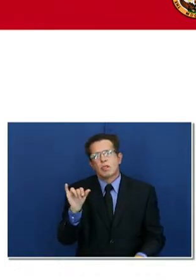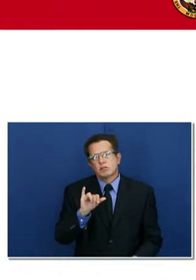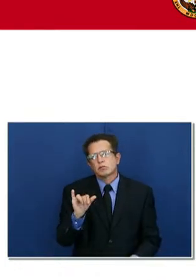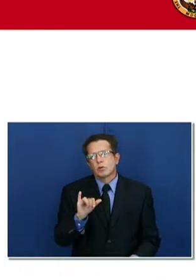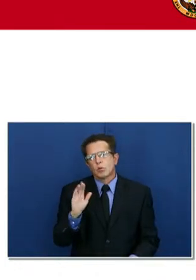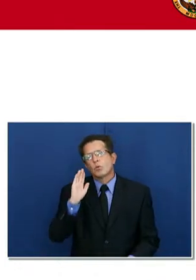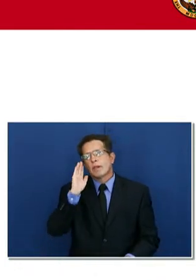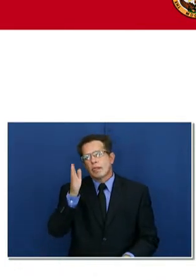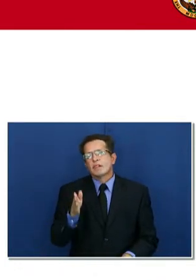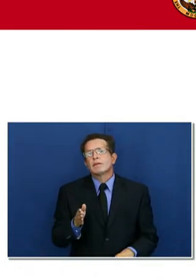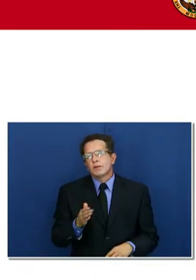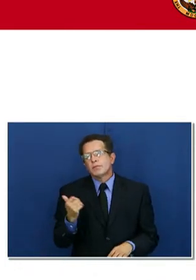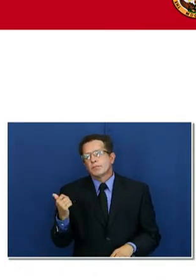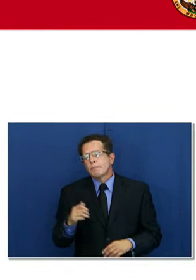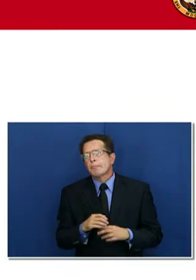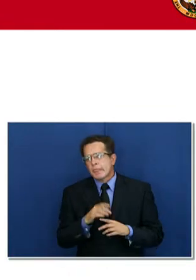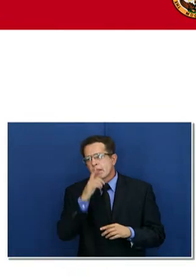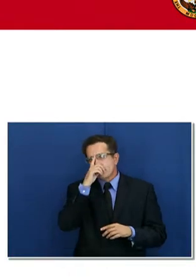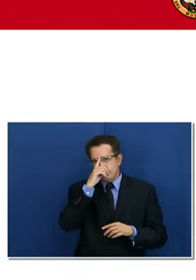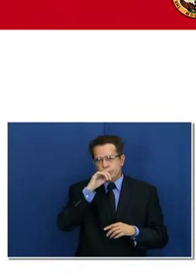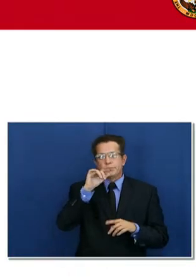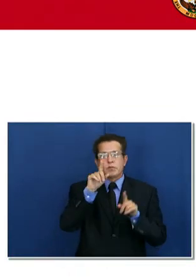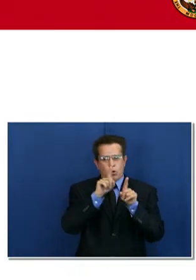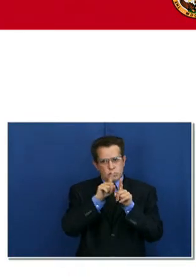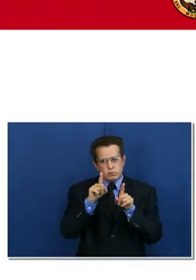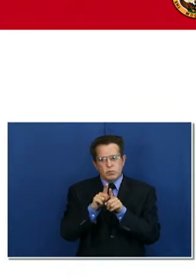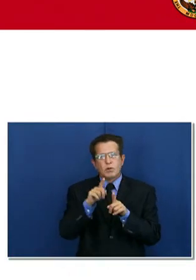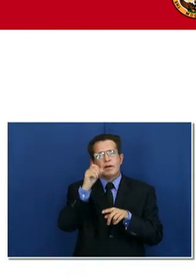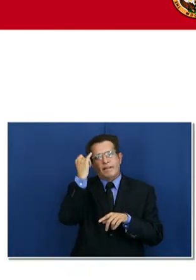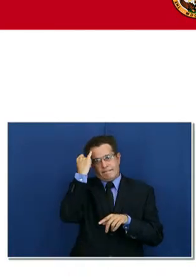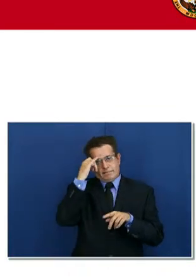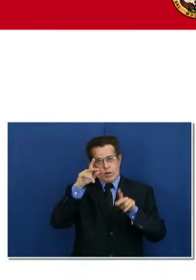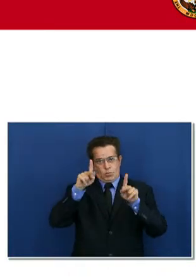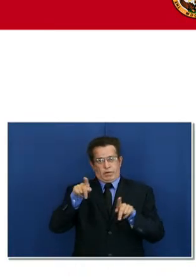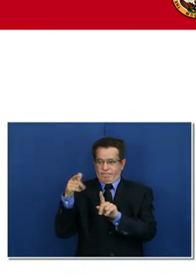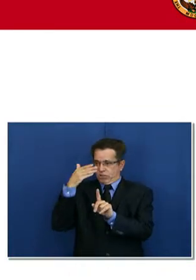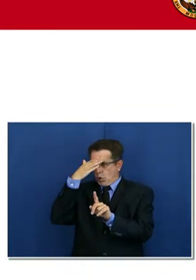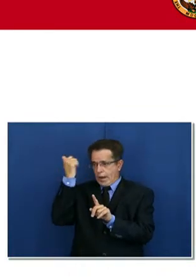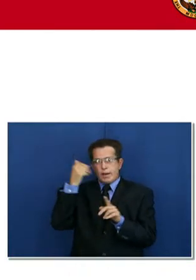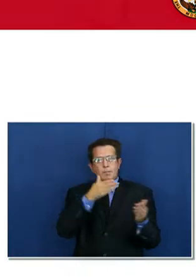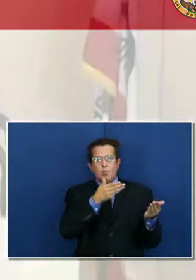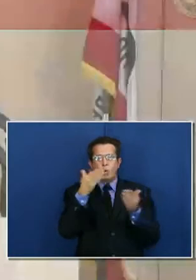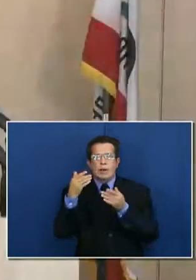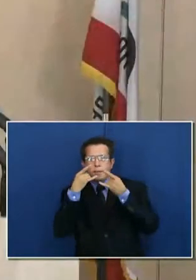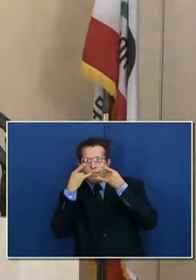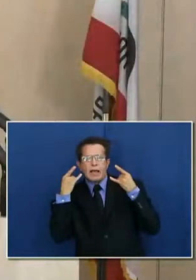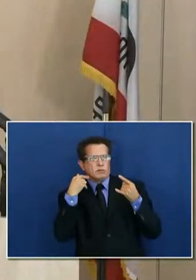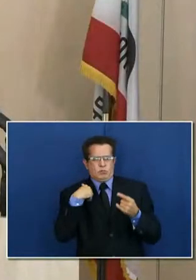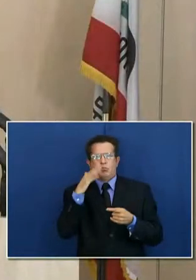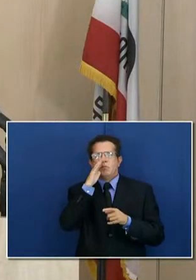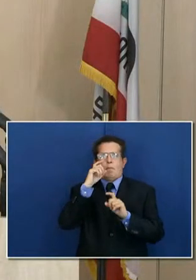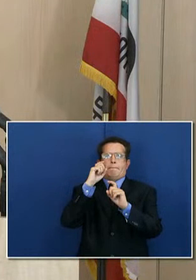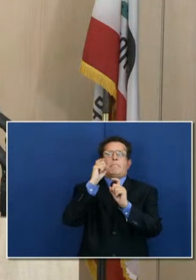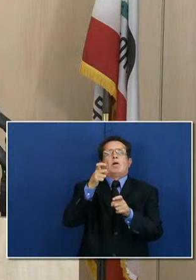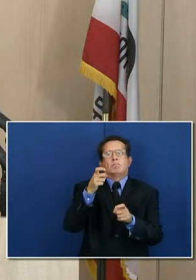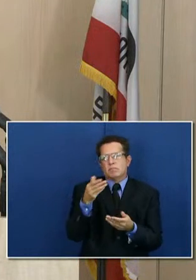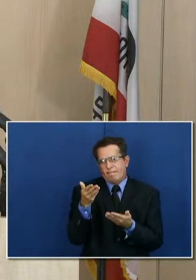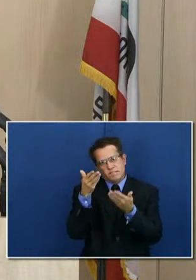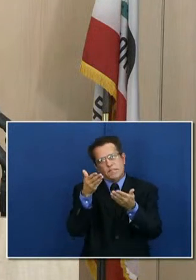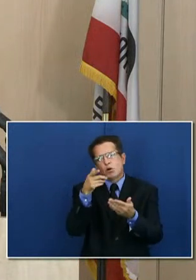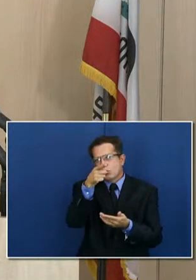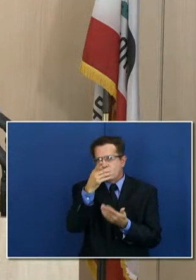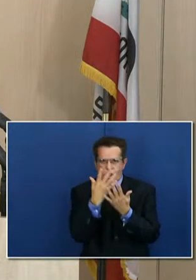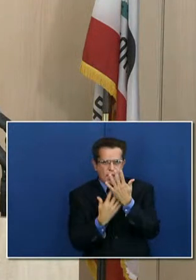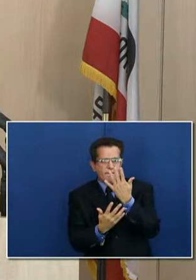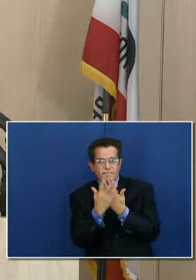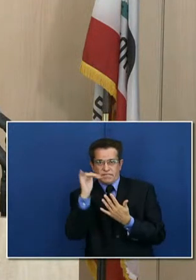Voters who fail or mistakenly forgets to bring a mask will be offered masks. They will also be offered